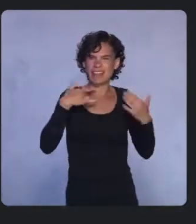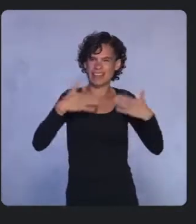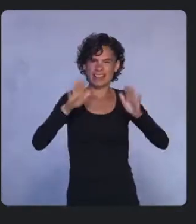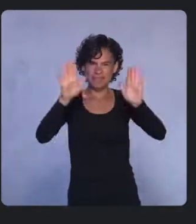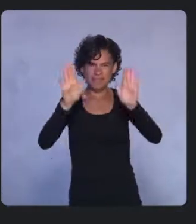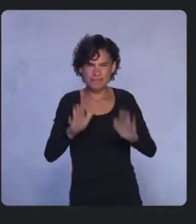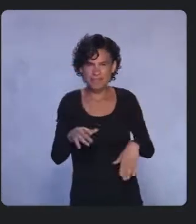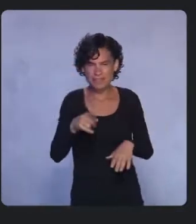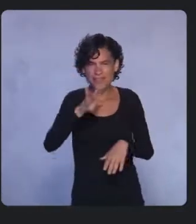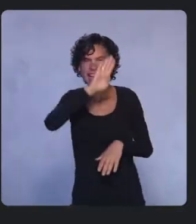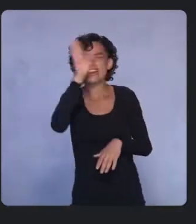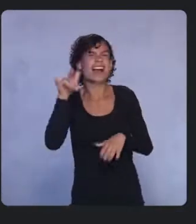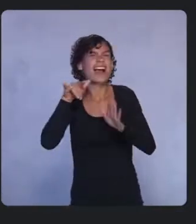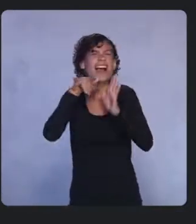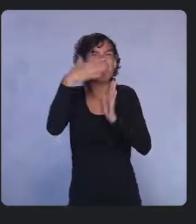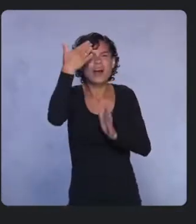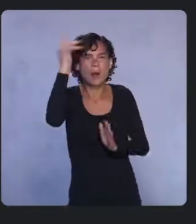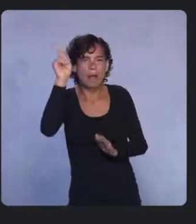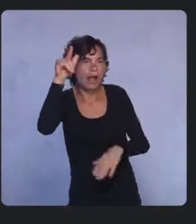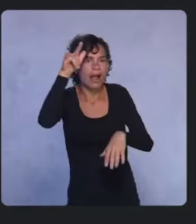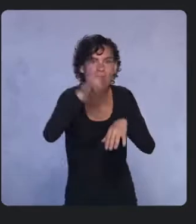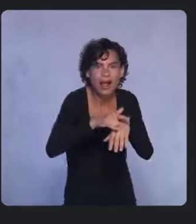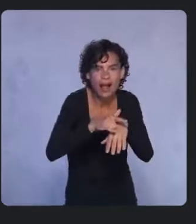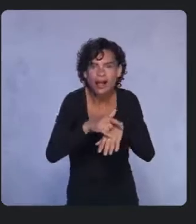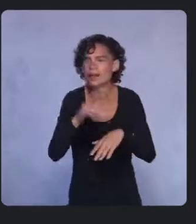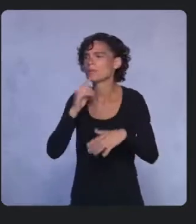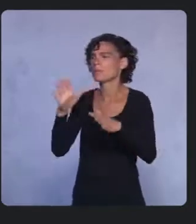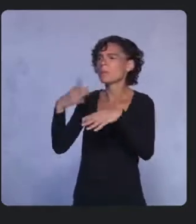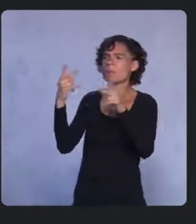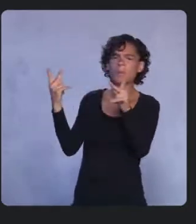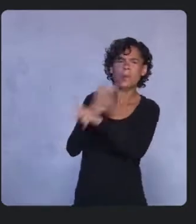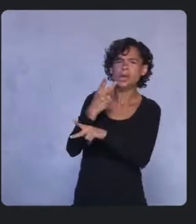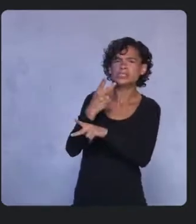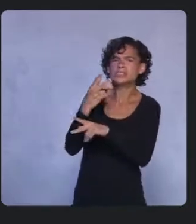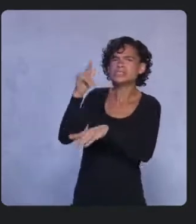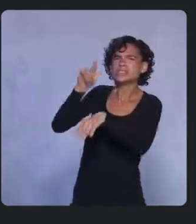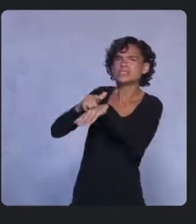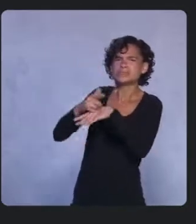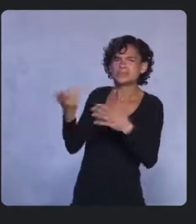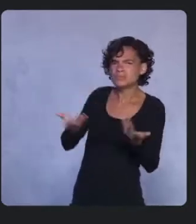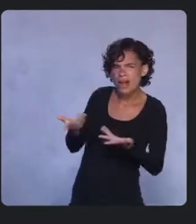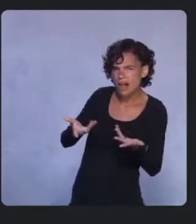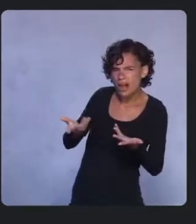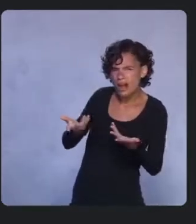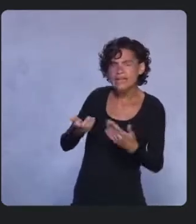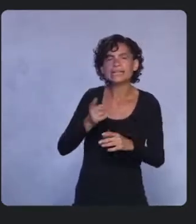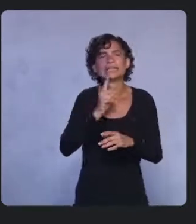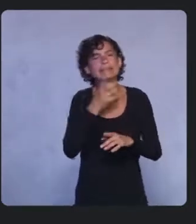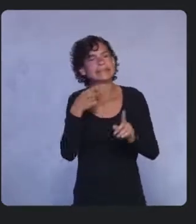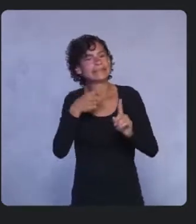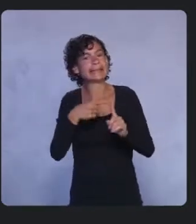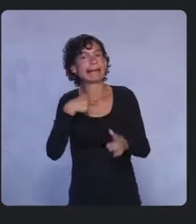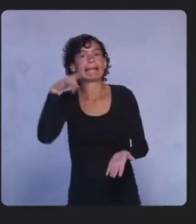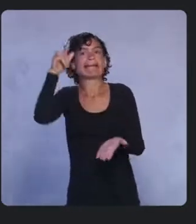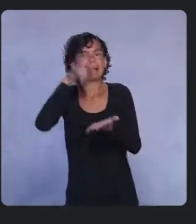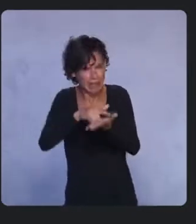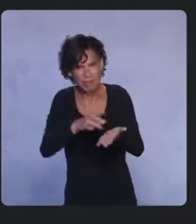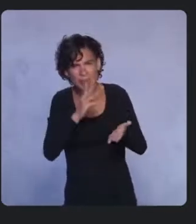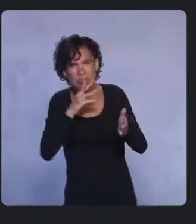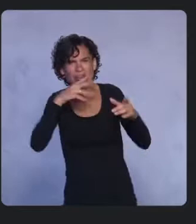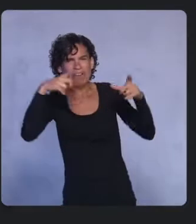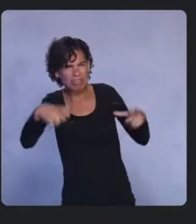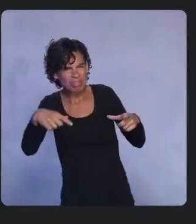land either. What's the worst place you've ever landed? That would have to be in a puddle. I was just barely